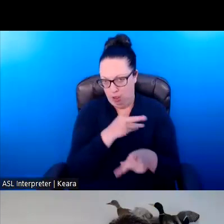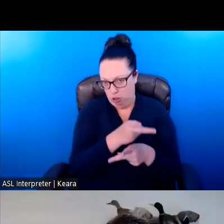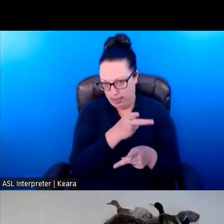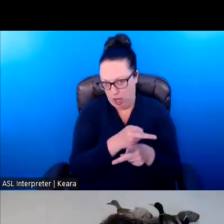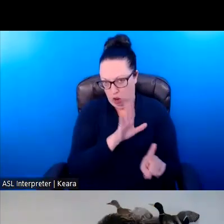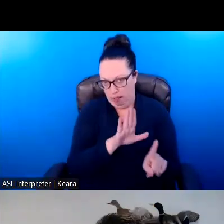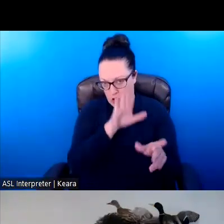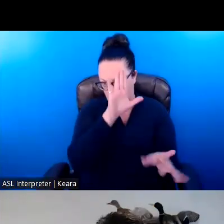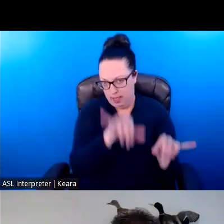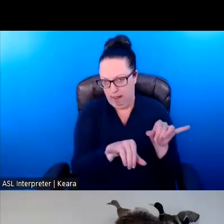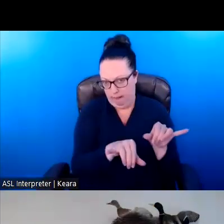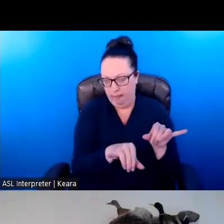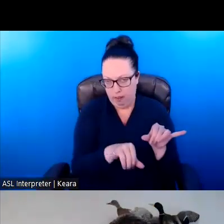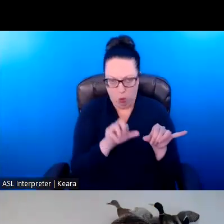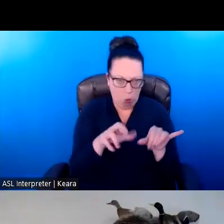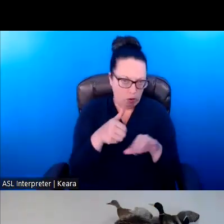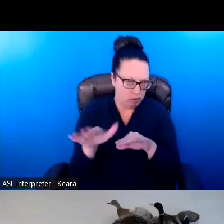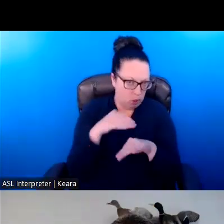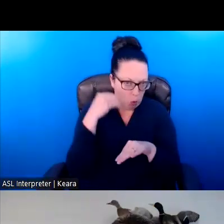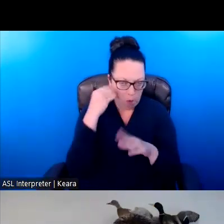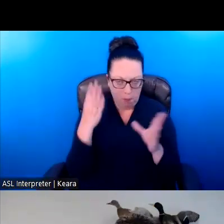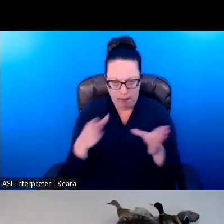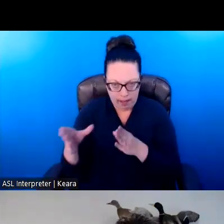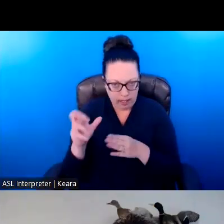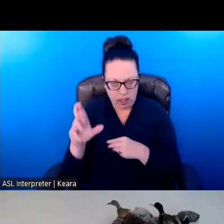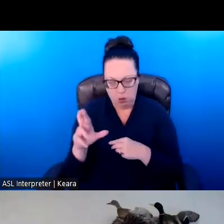a person's discharge planning or a person's,